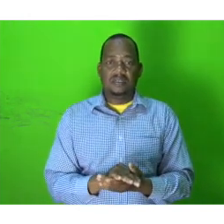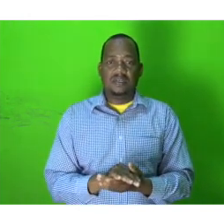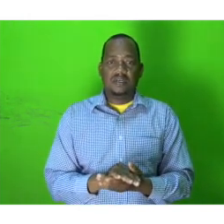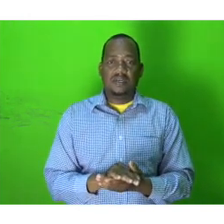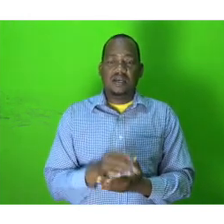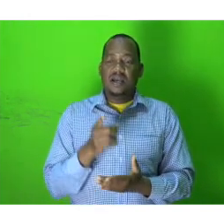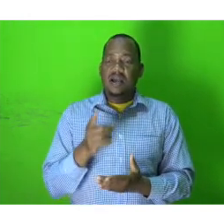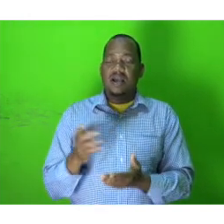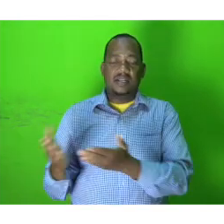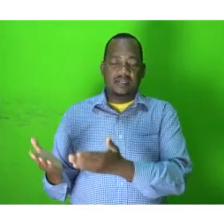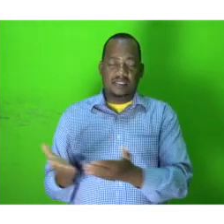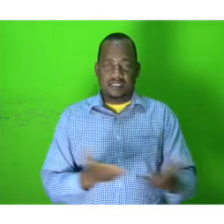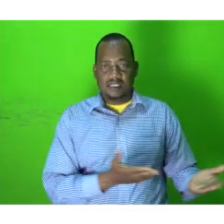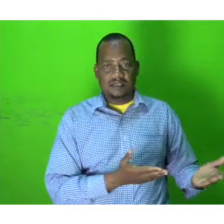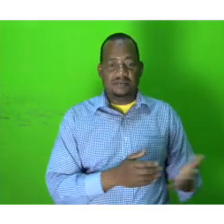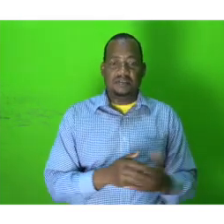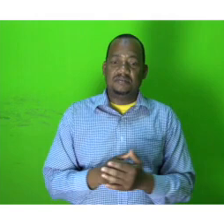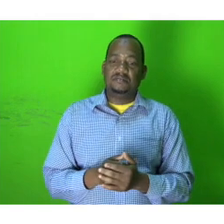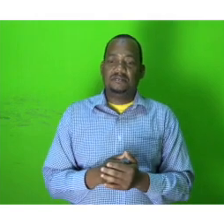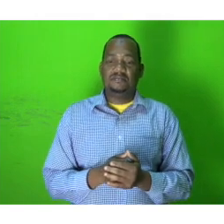Add dividend received.